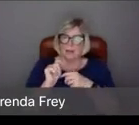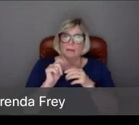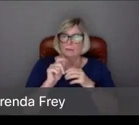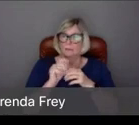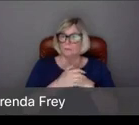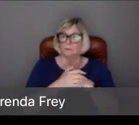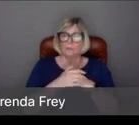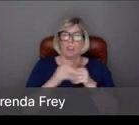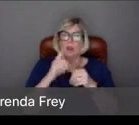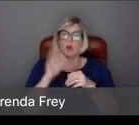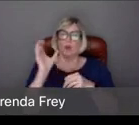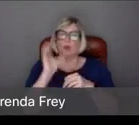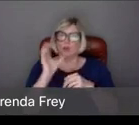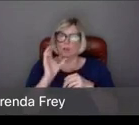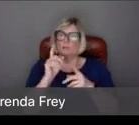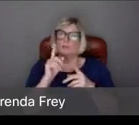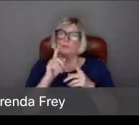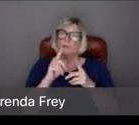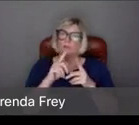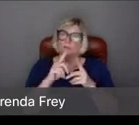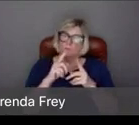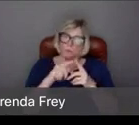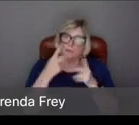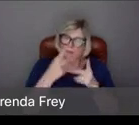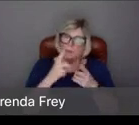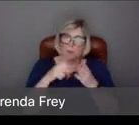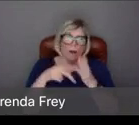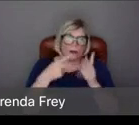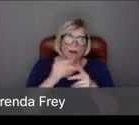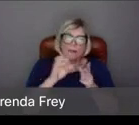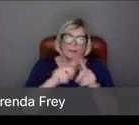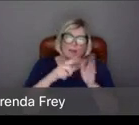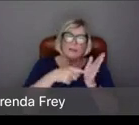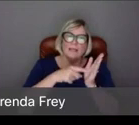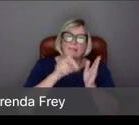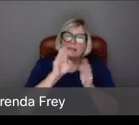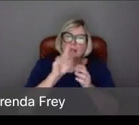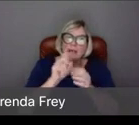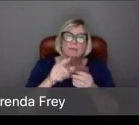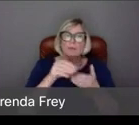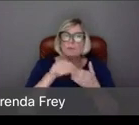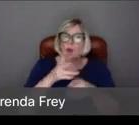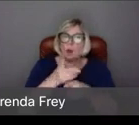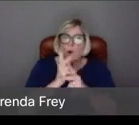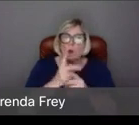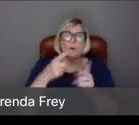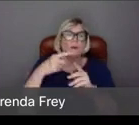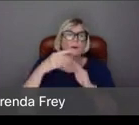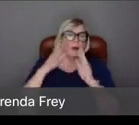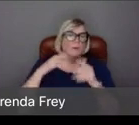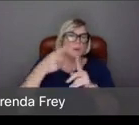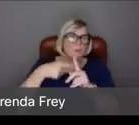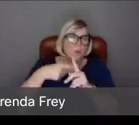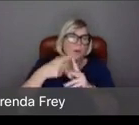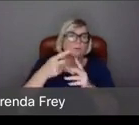for there, is if you've got these various types of debt, student loans, mortgages, credit cards, are you keeping up on all of them? And